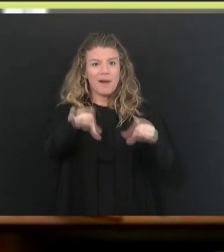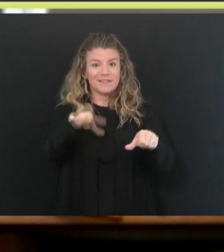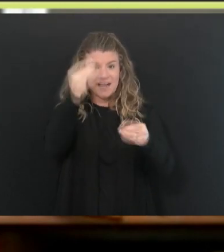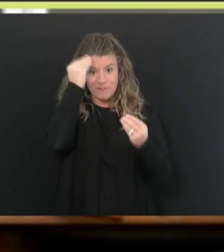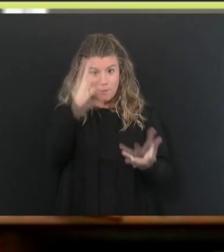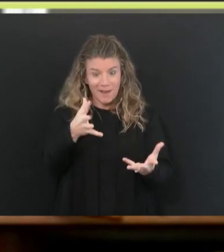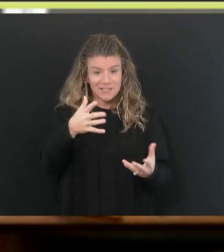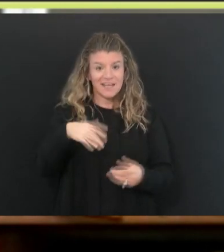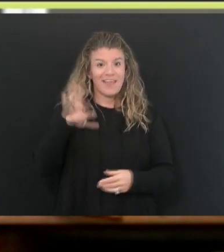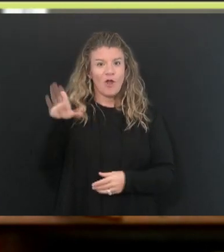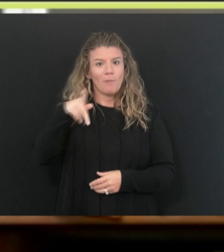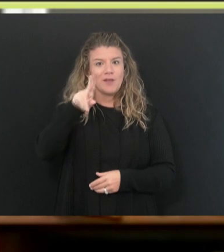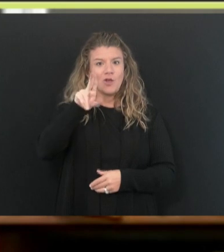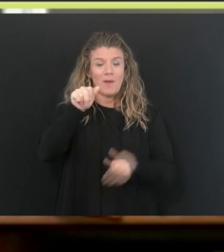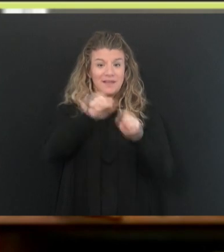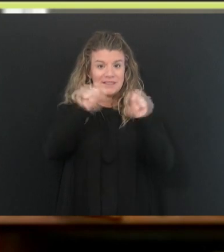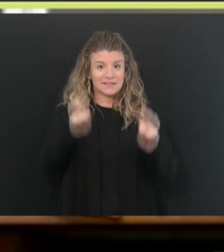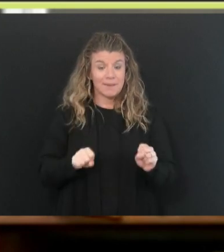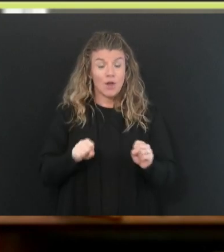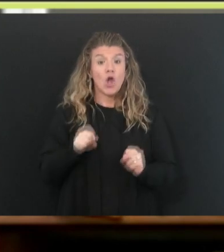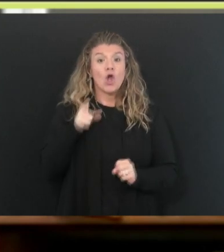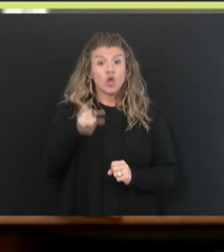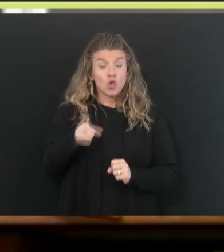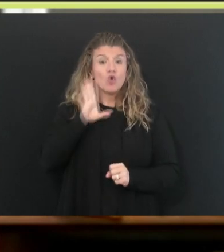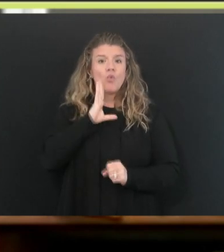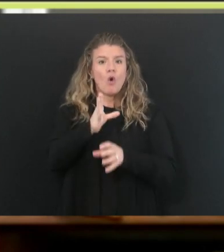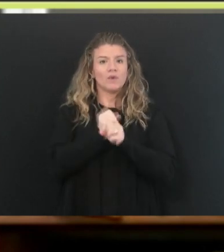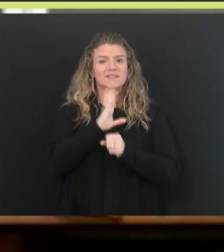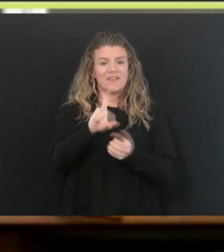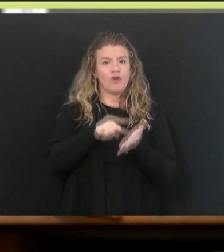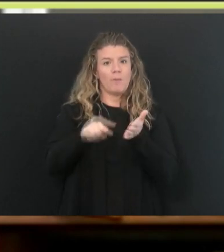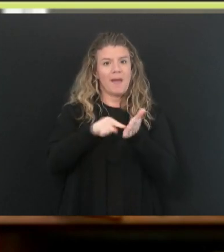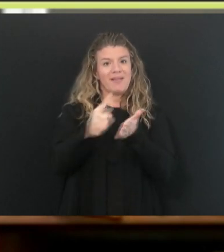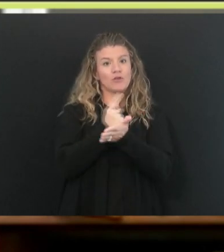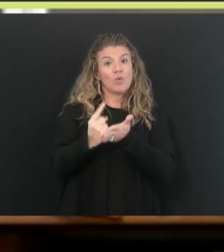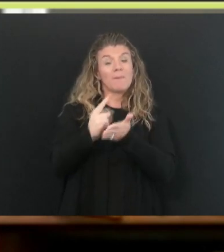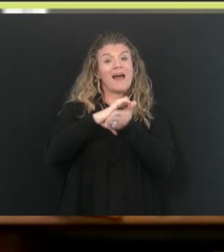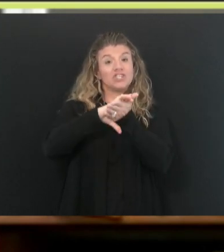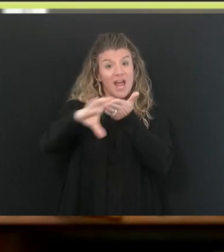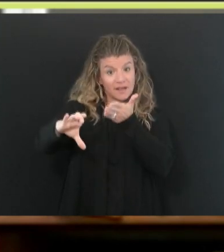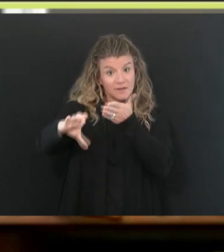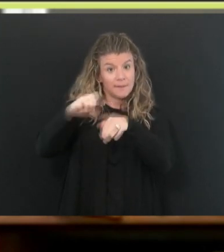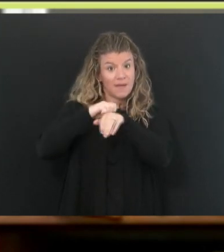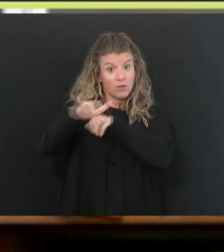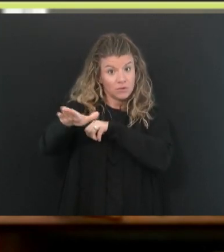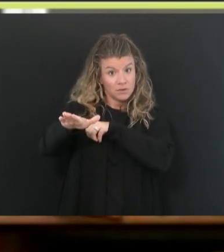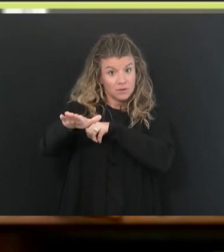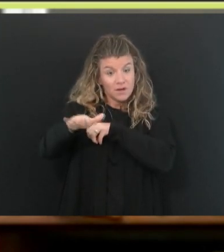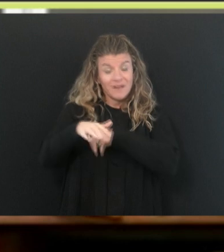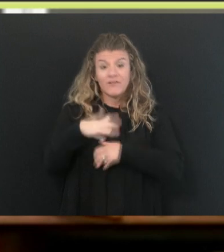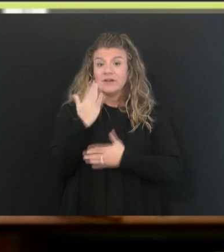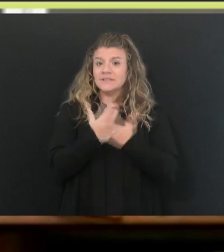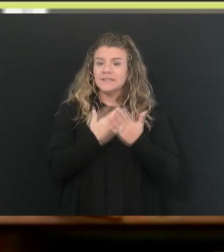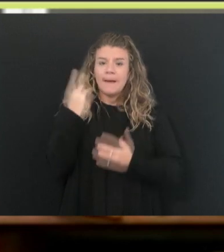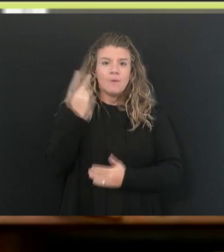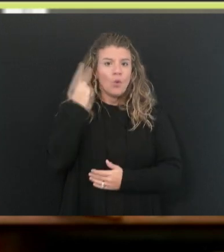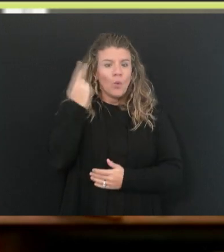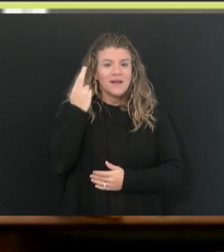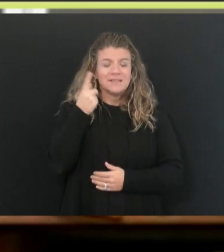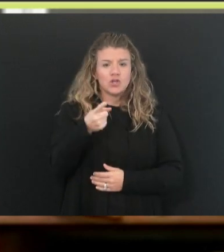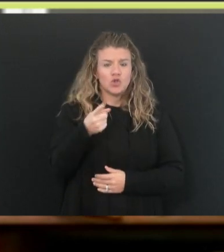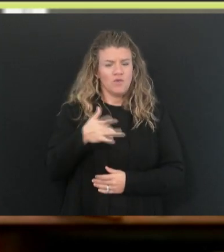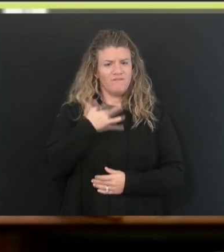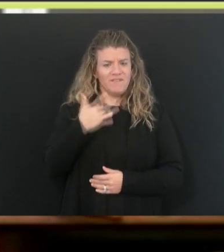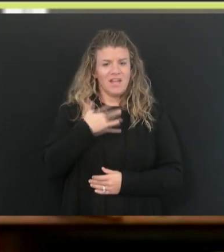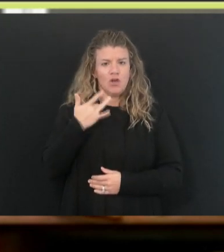into the PUA system. You're going to receive your payment this week by check. And so If for some reason you think that